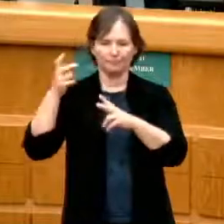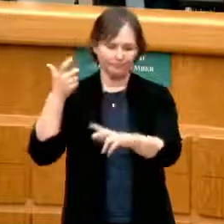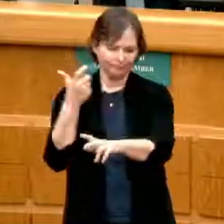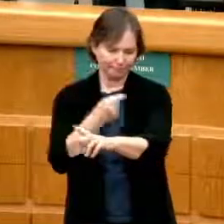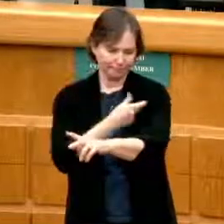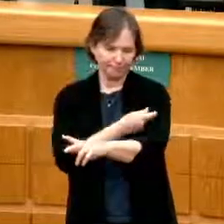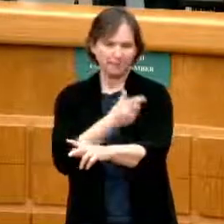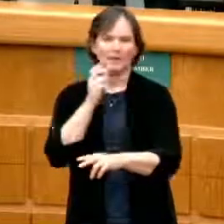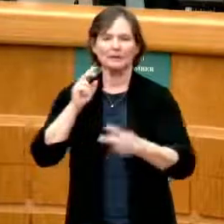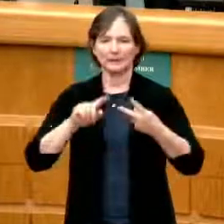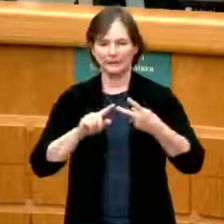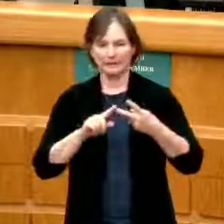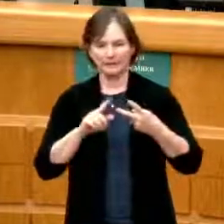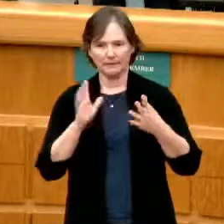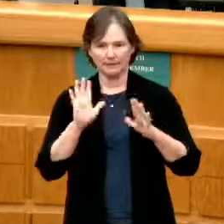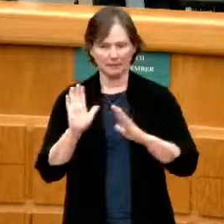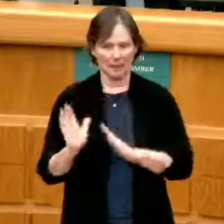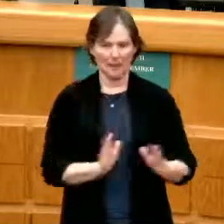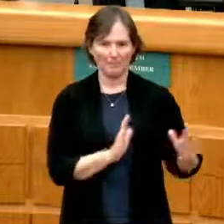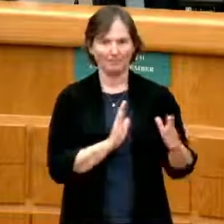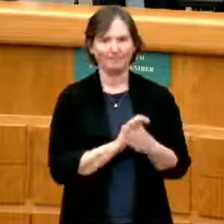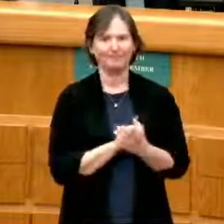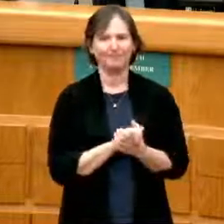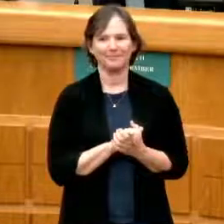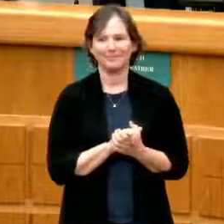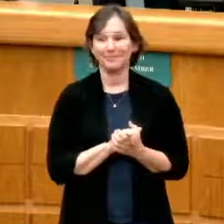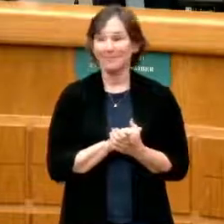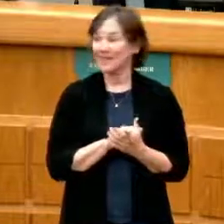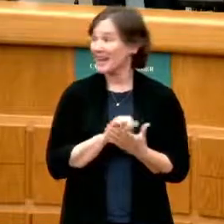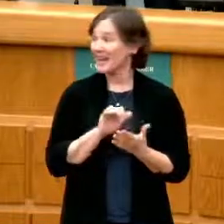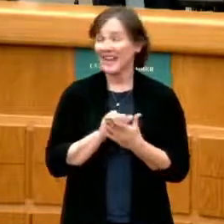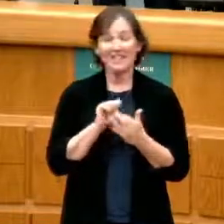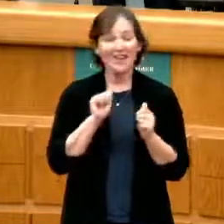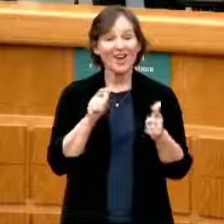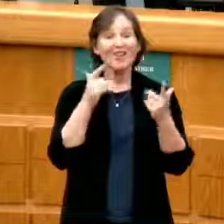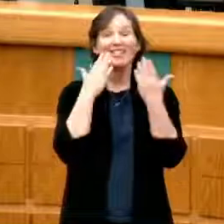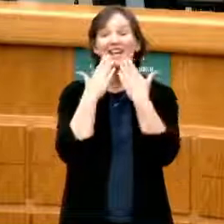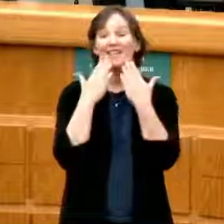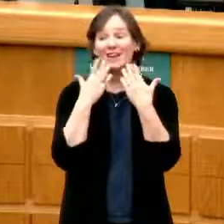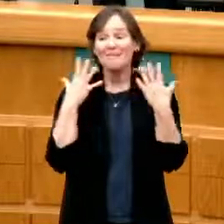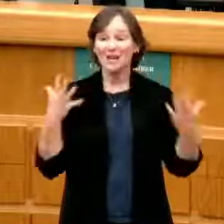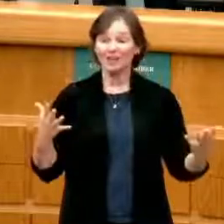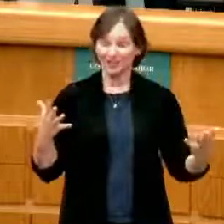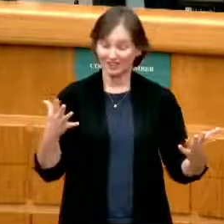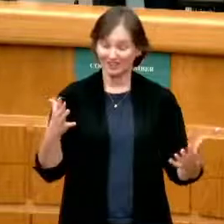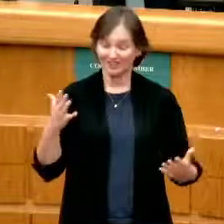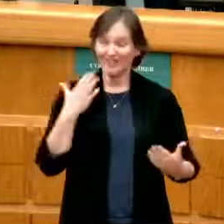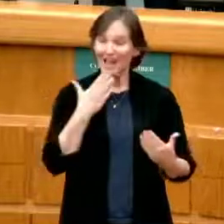Okay. Yeah. Thank you very much. And thank you guys for attending.